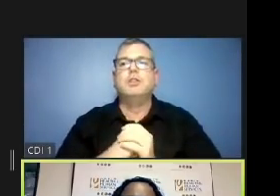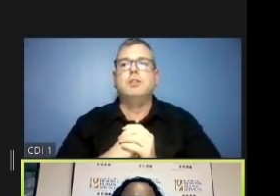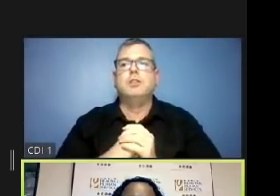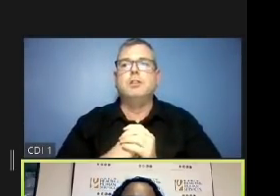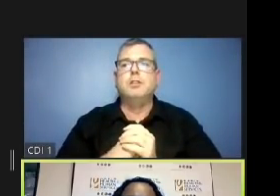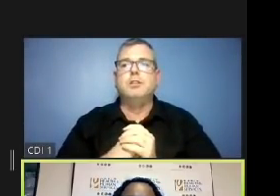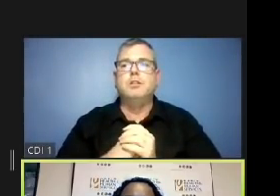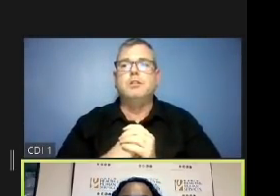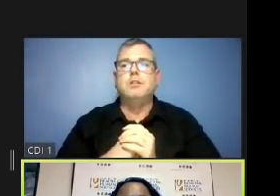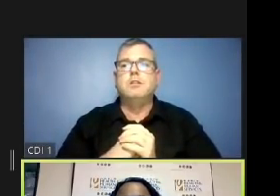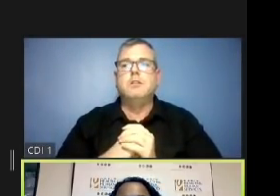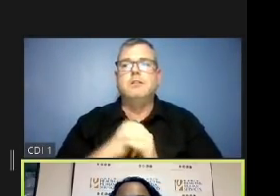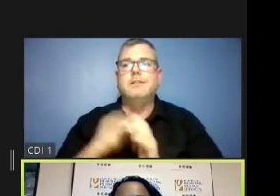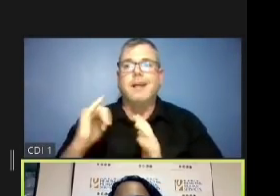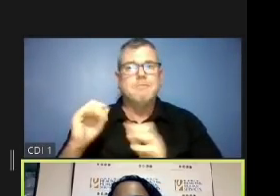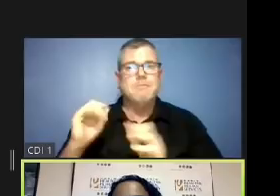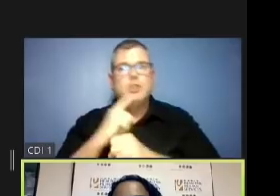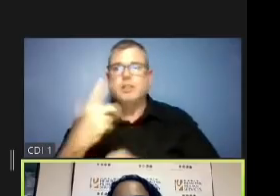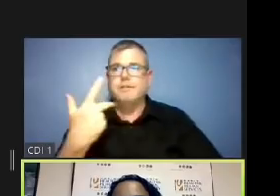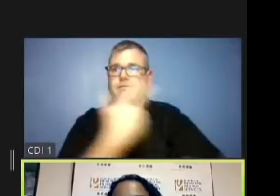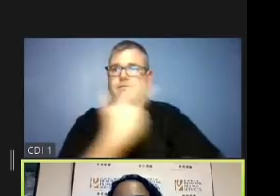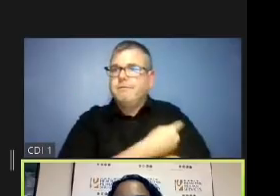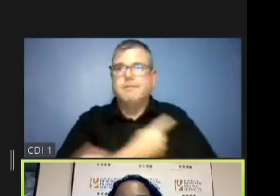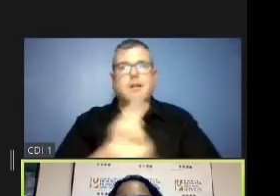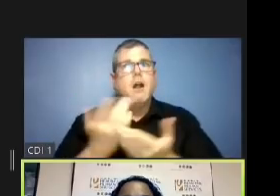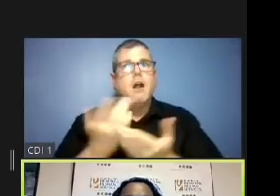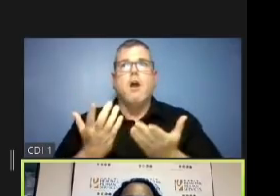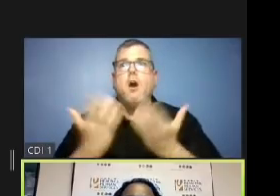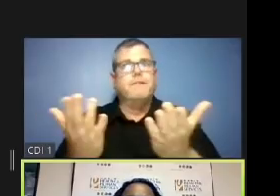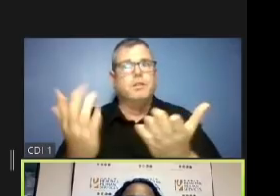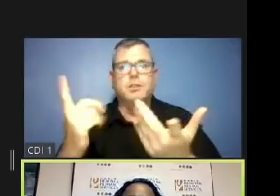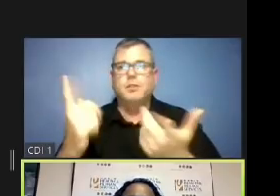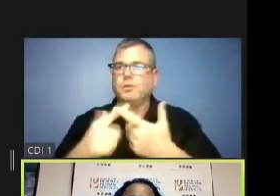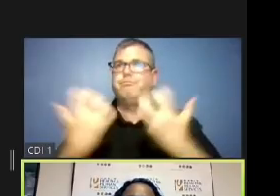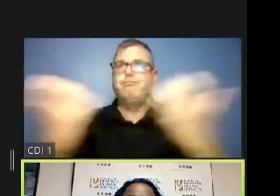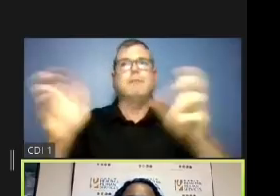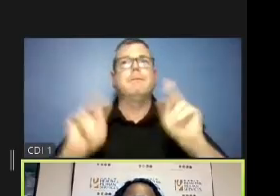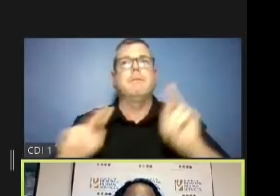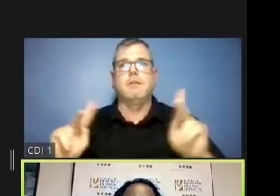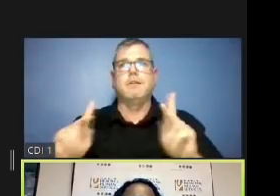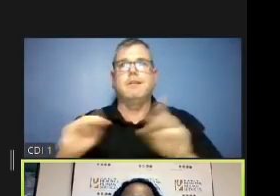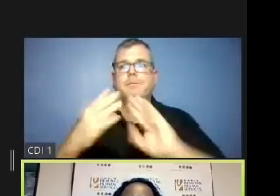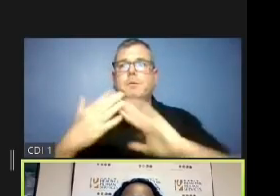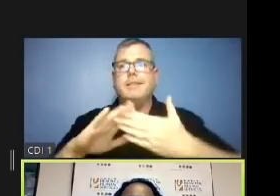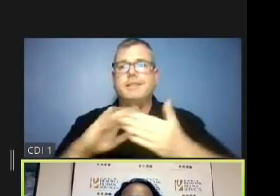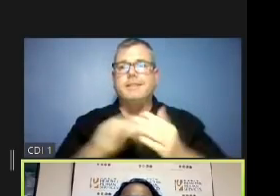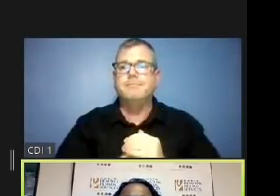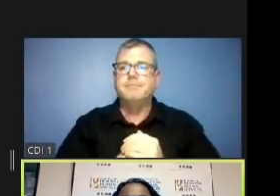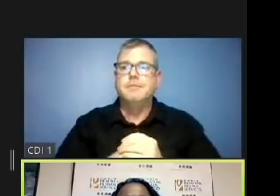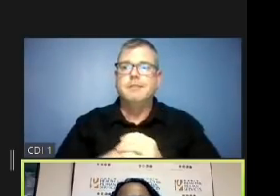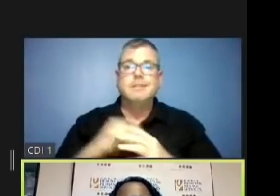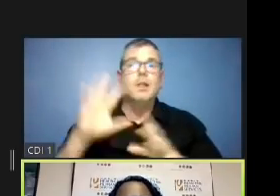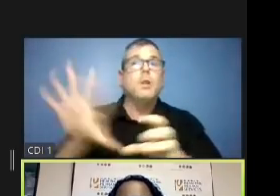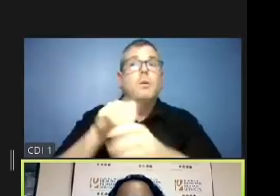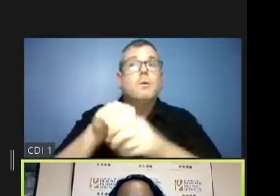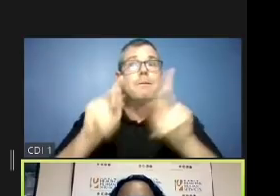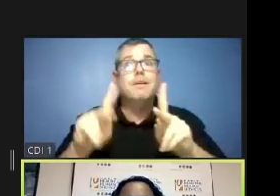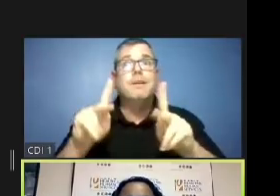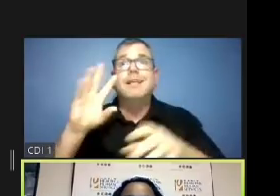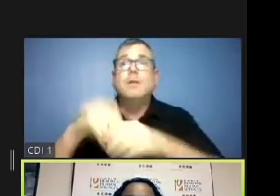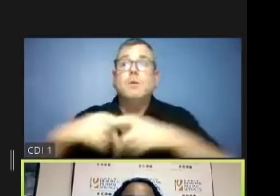vaccine sites, including making sure we have wheelchairs and other supports available, seating for people who